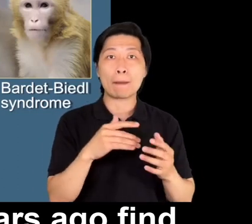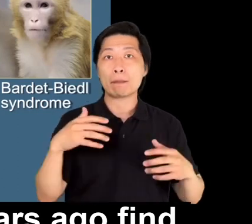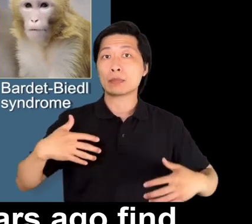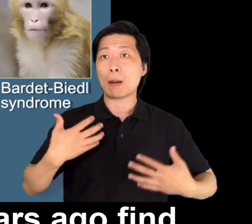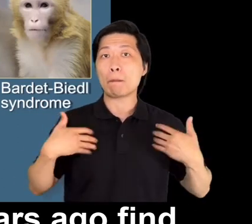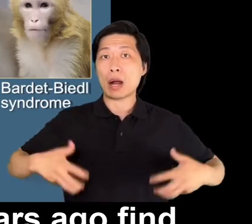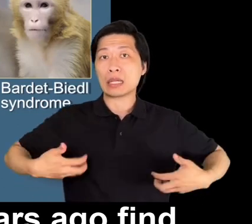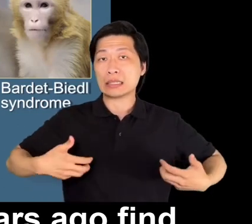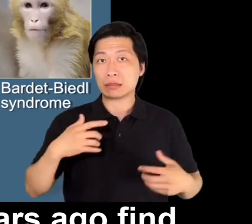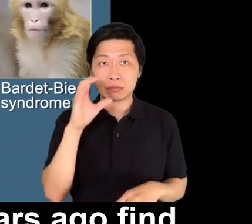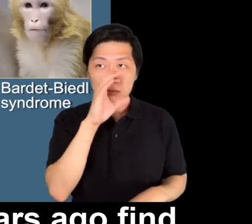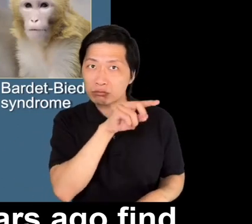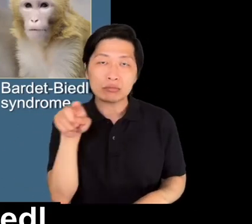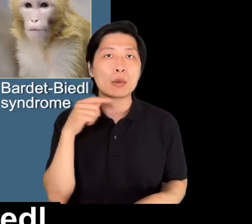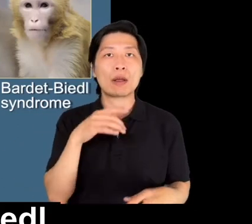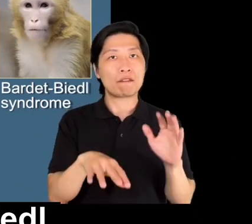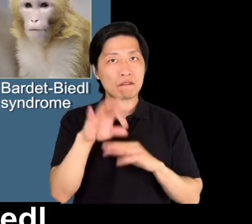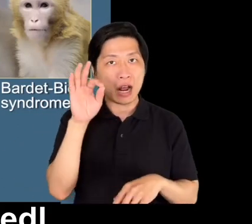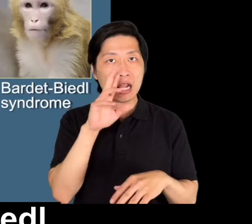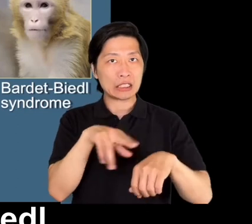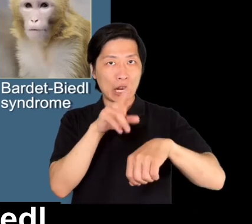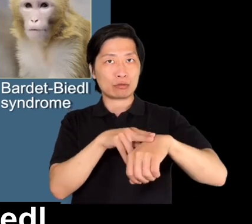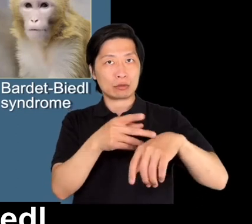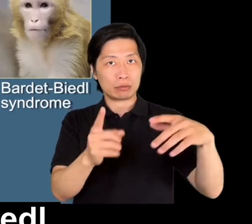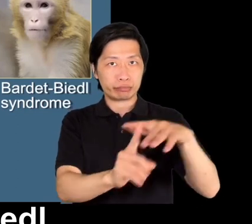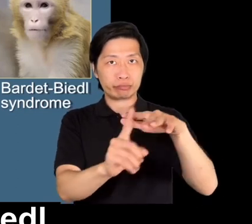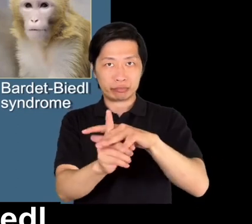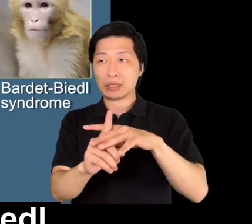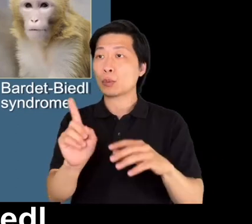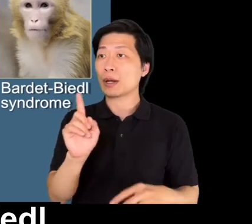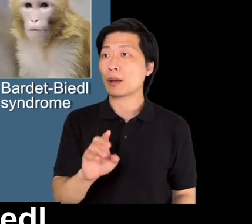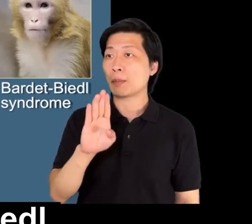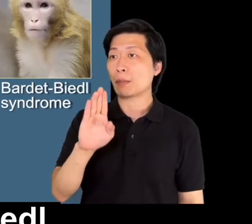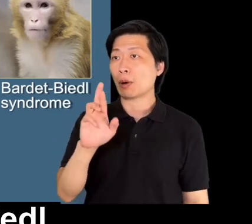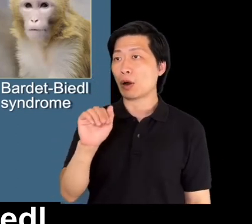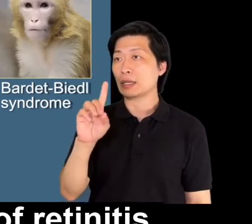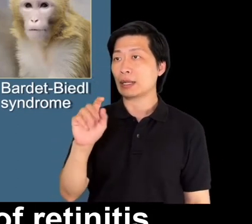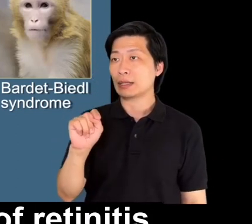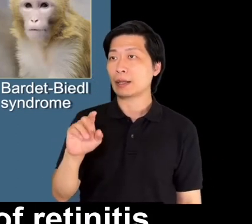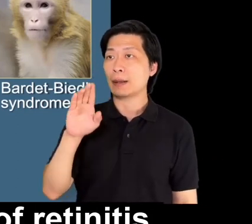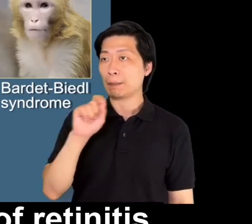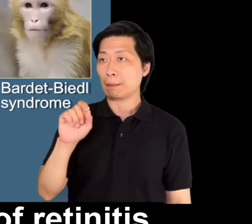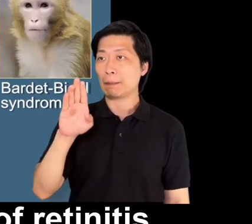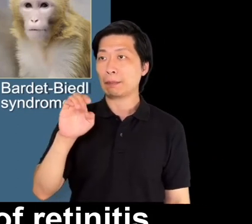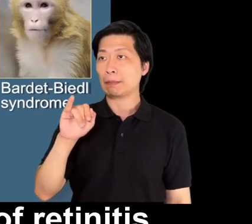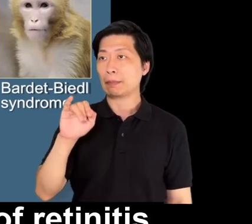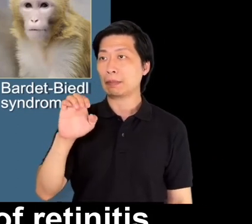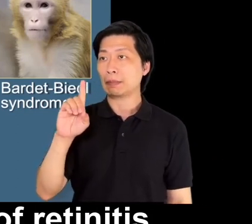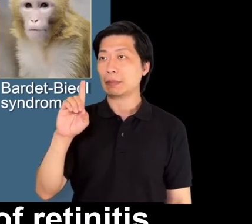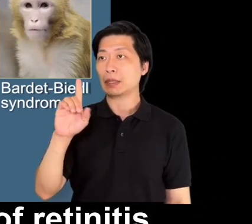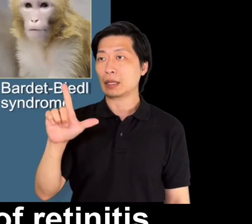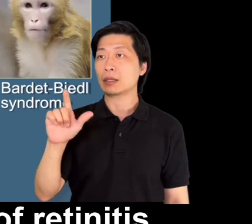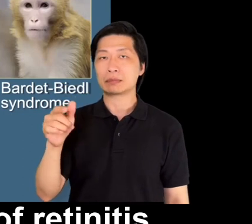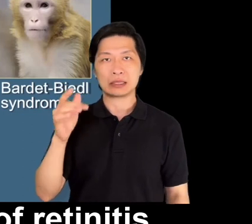which is a syndromic form of retinitis pigmentosa, similar to Usher syndrome.